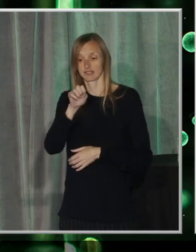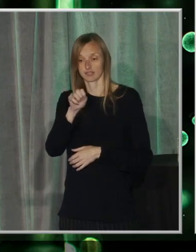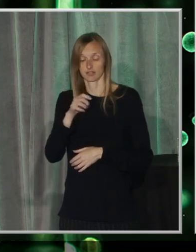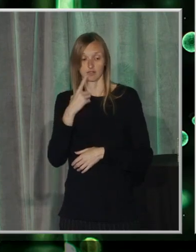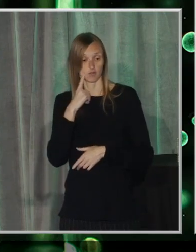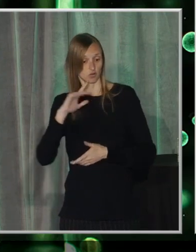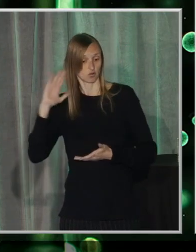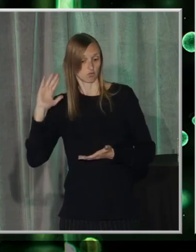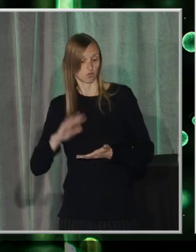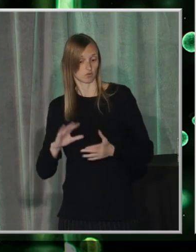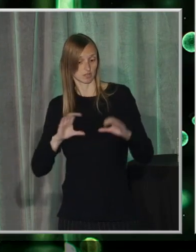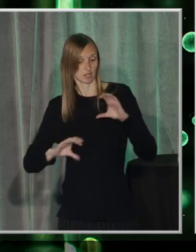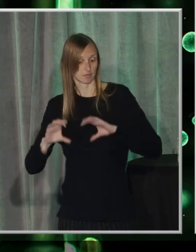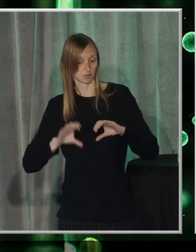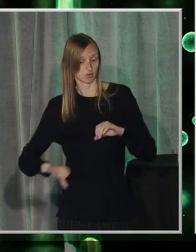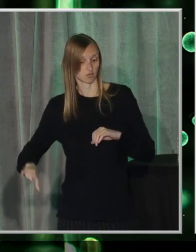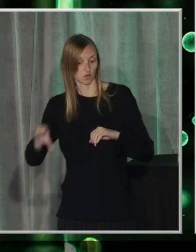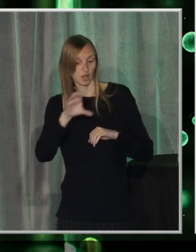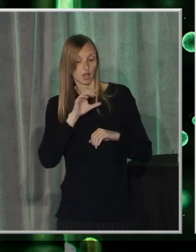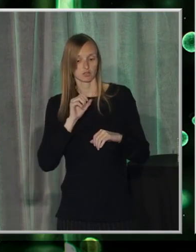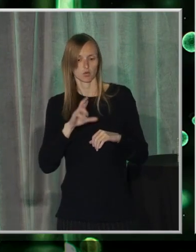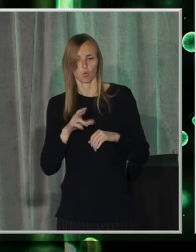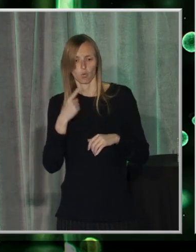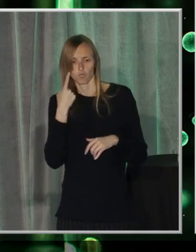reducing chemical fertilizer, or?